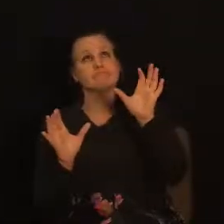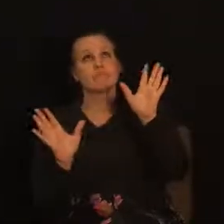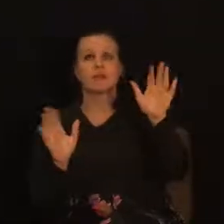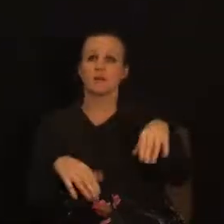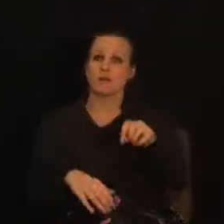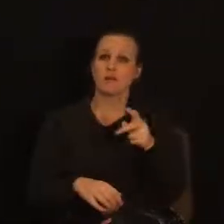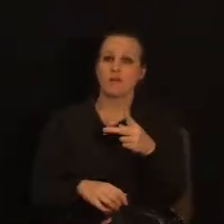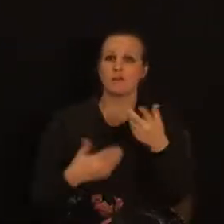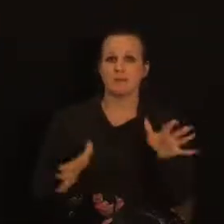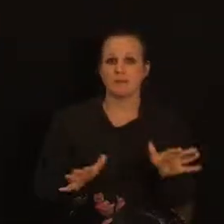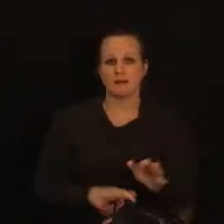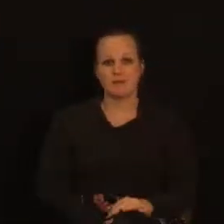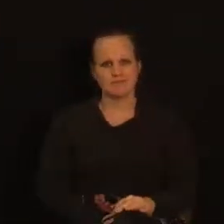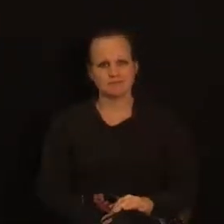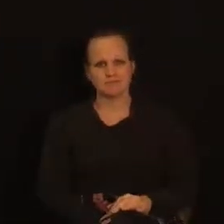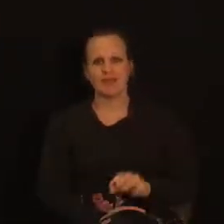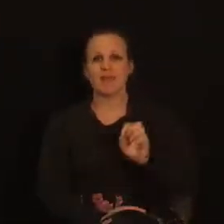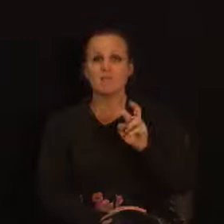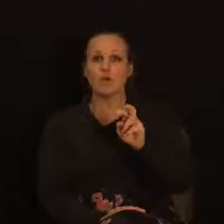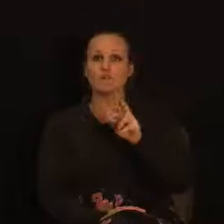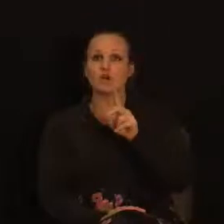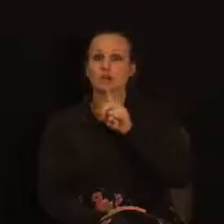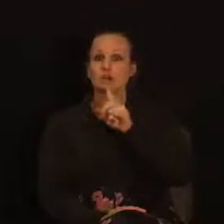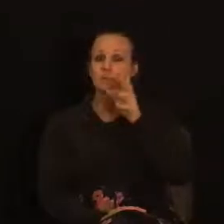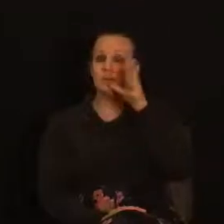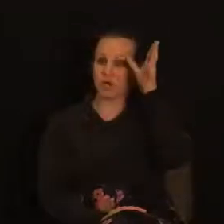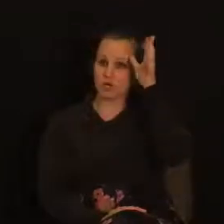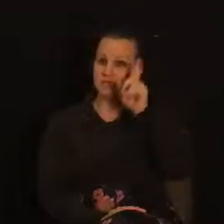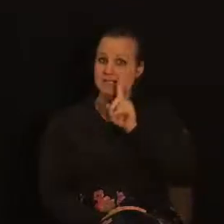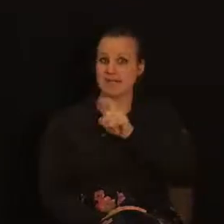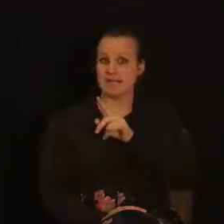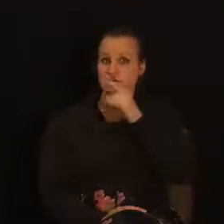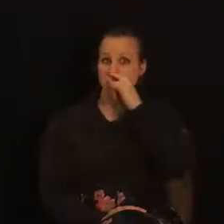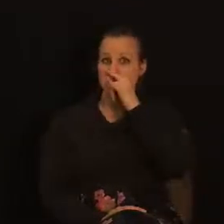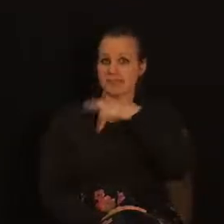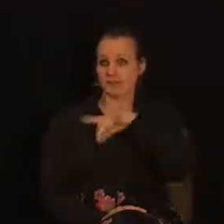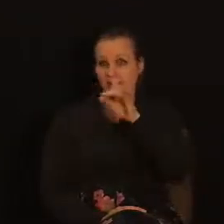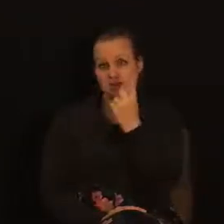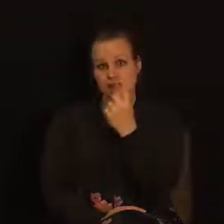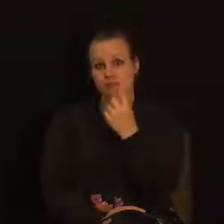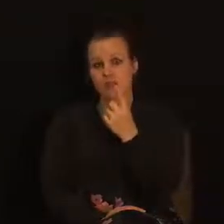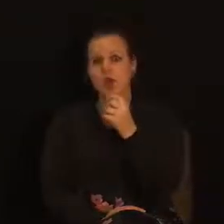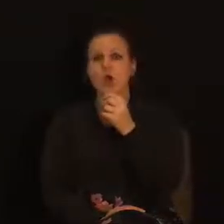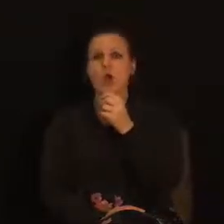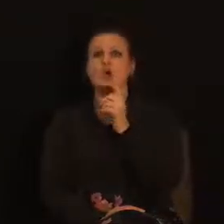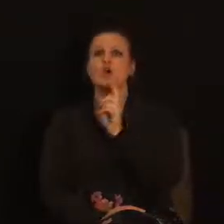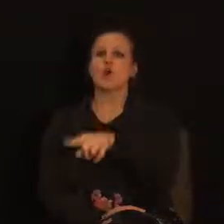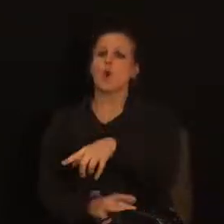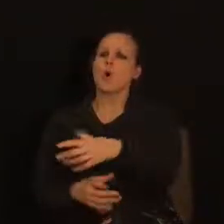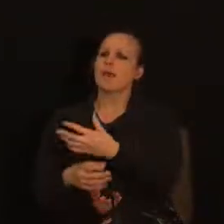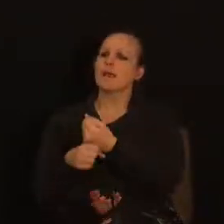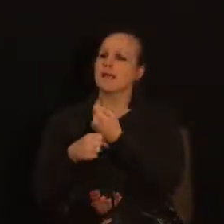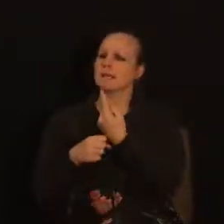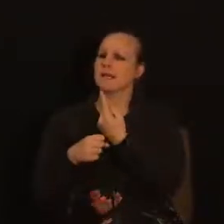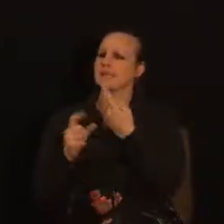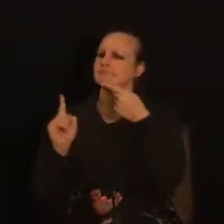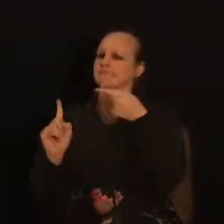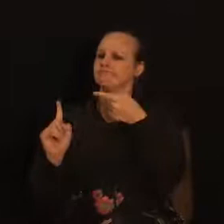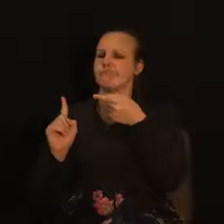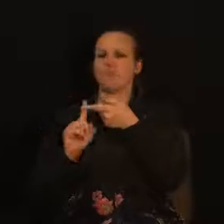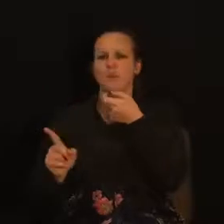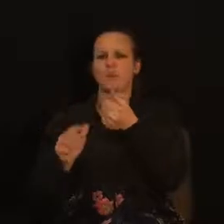your kids to find something? Hey, go get me, you know, such and such from the basement. And like 30 seconds later, they're